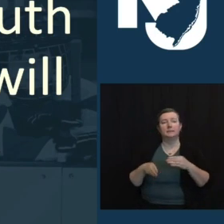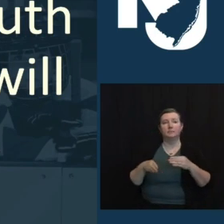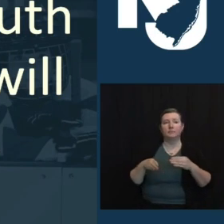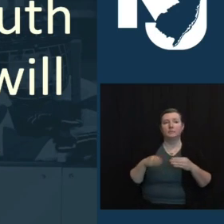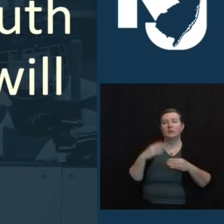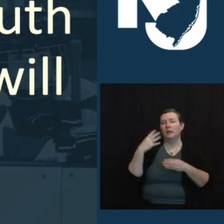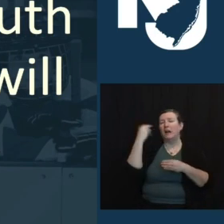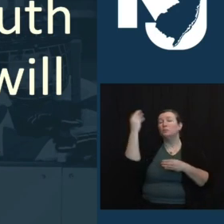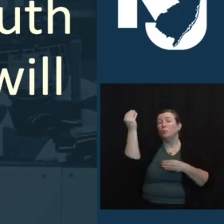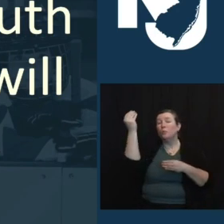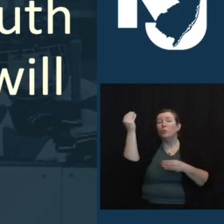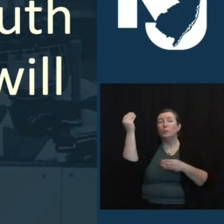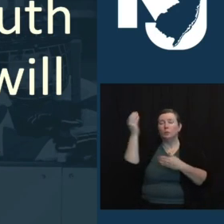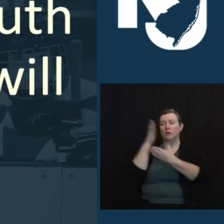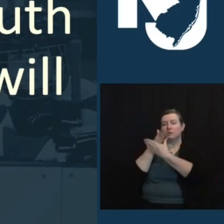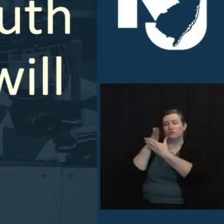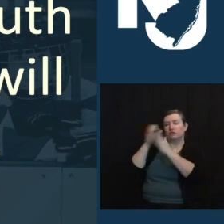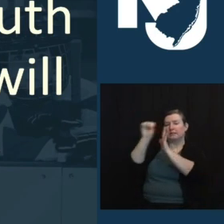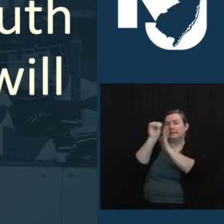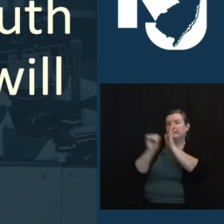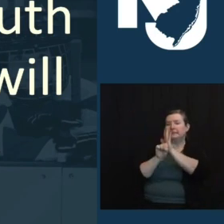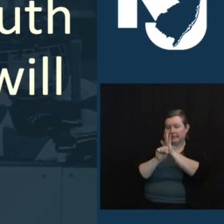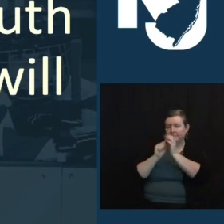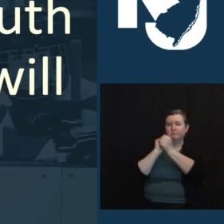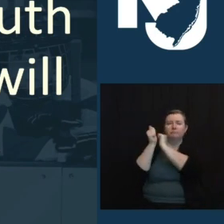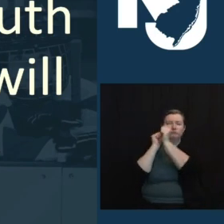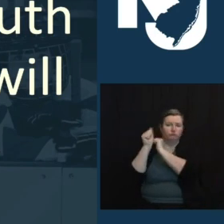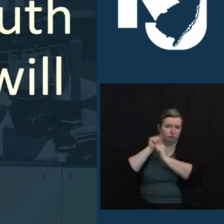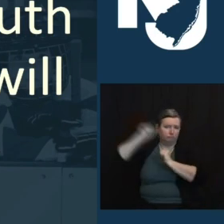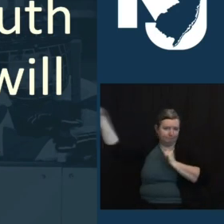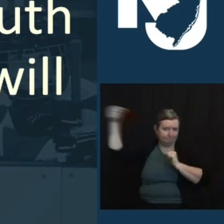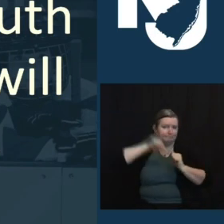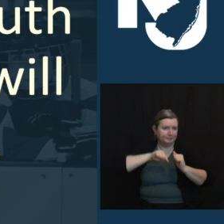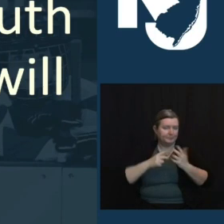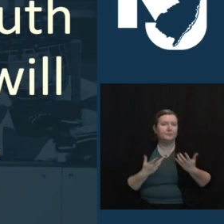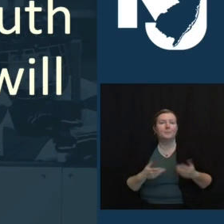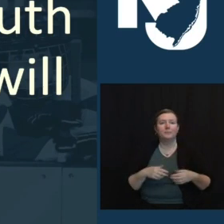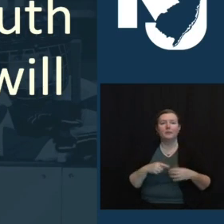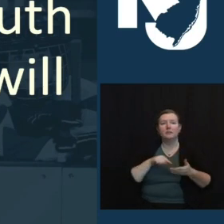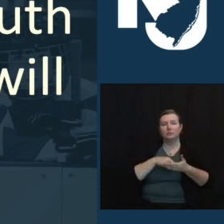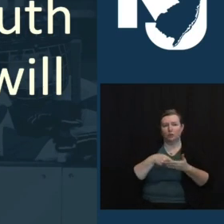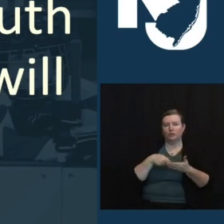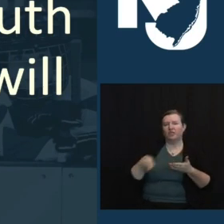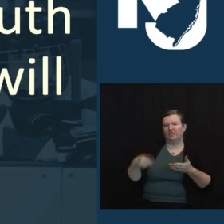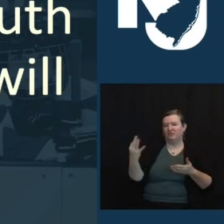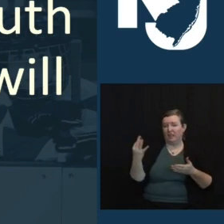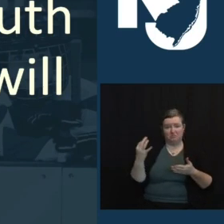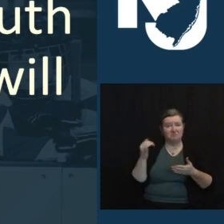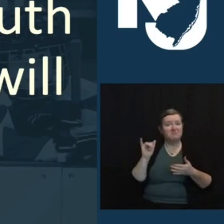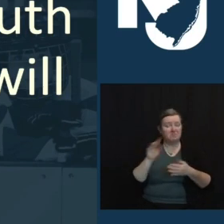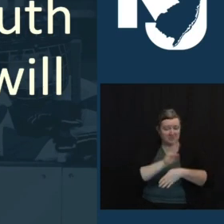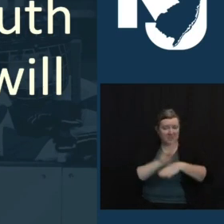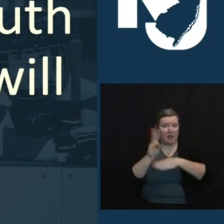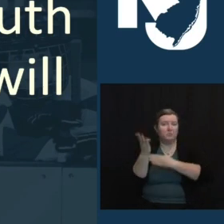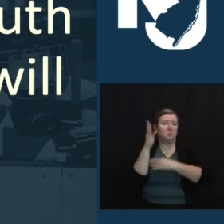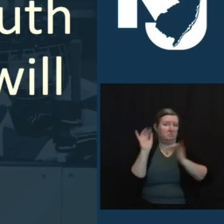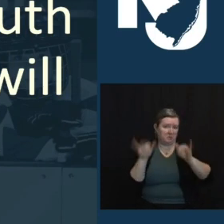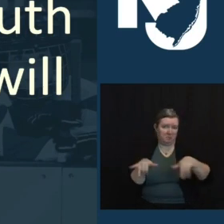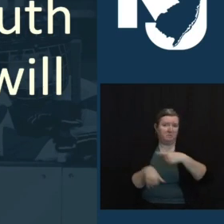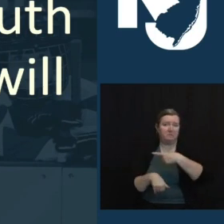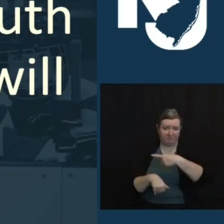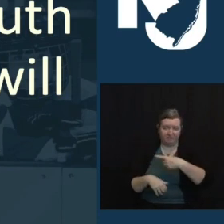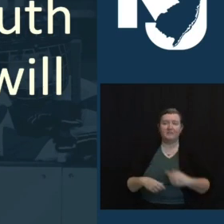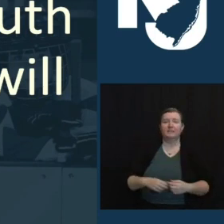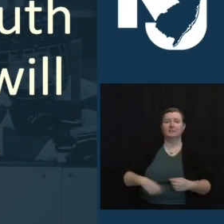sports competitions effective at 6 a.m. this Friday. The current prohibition on indoor interstate